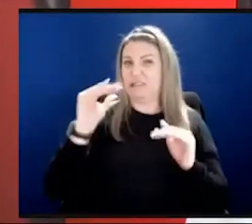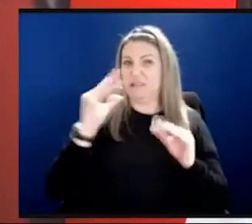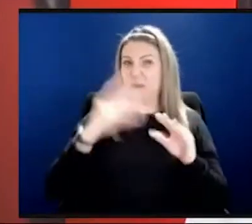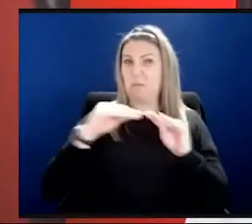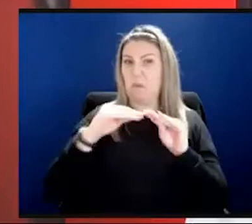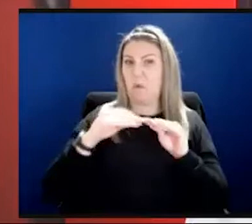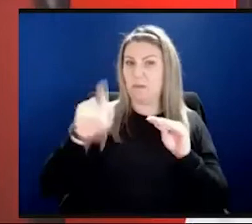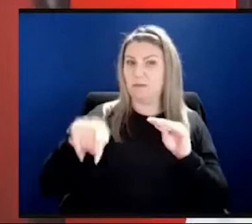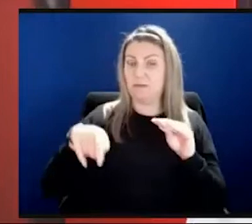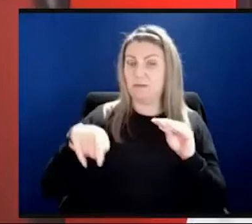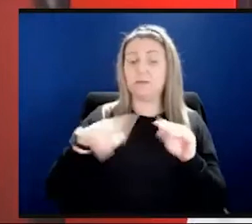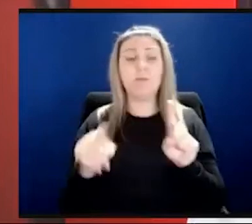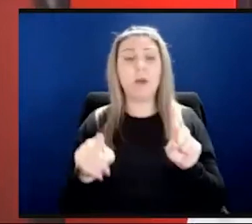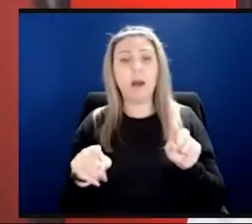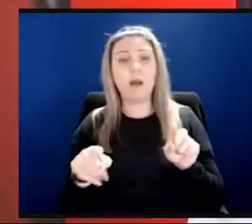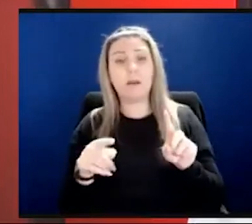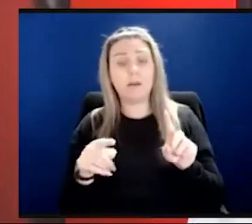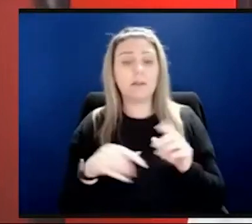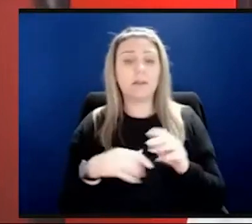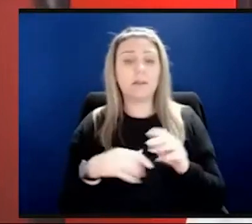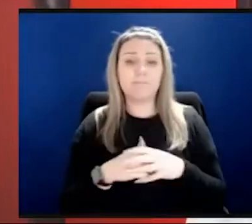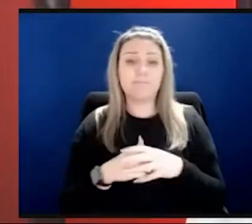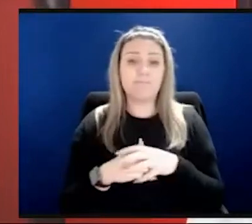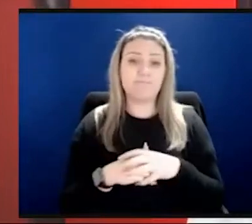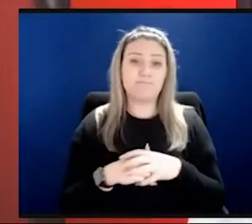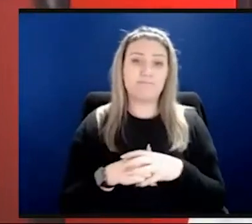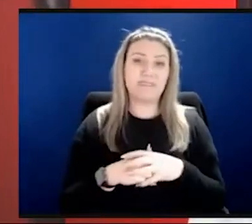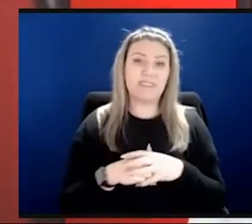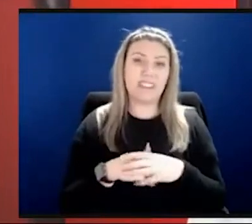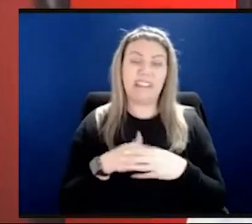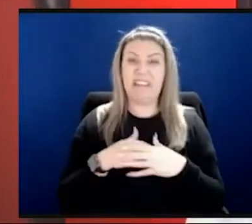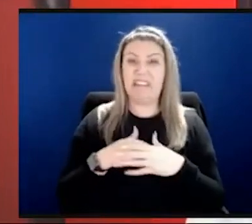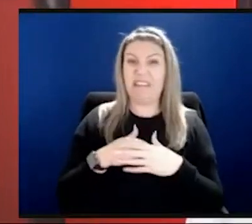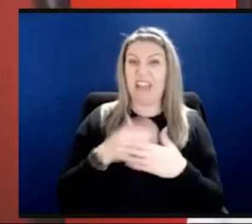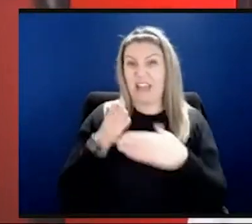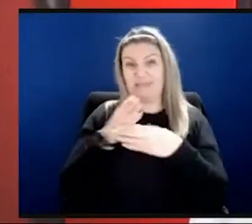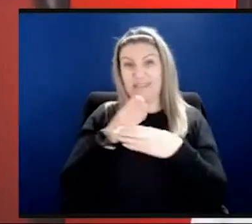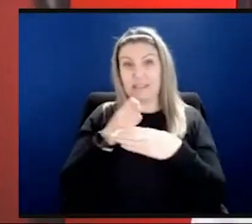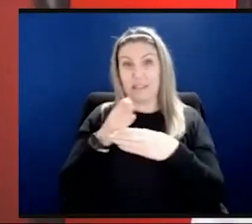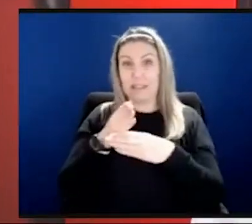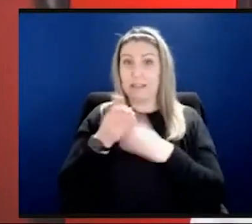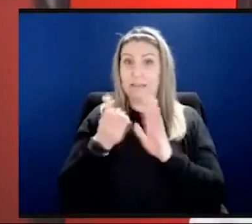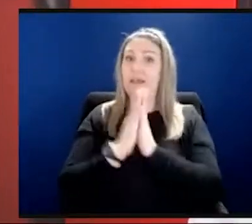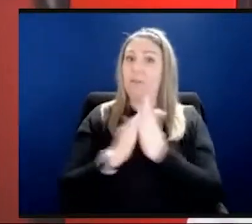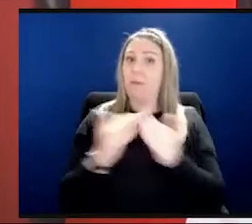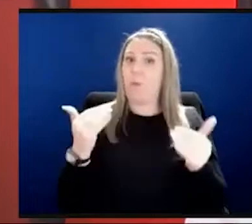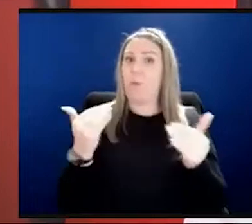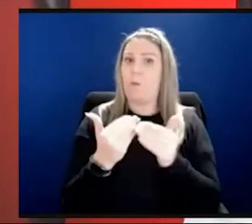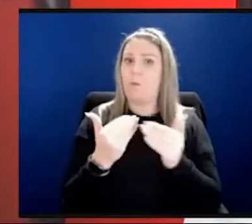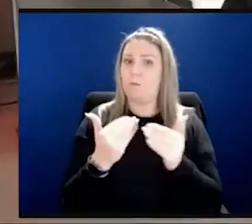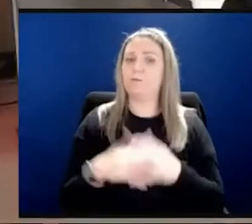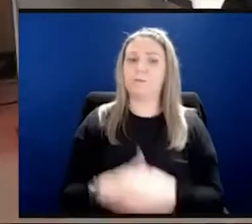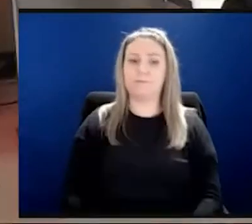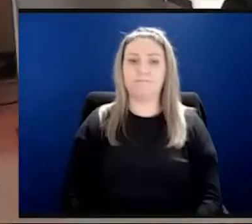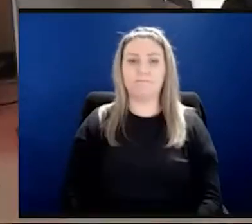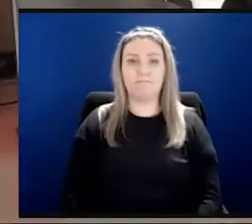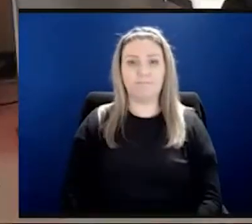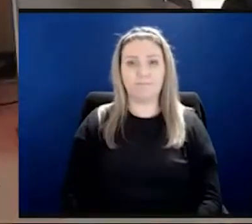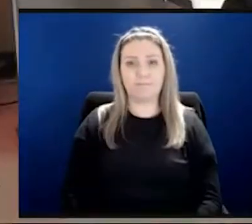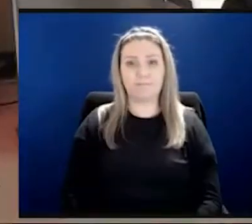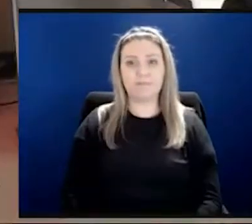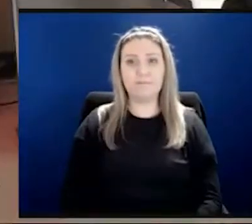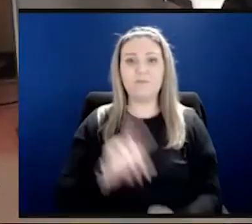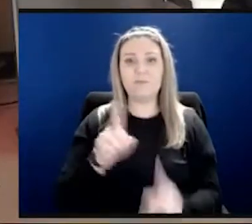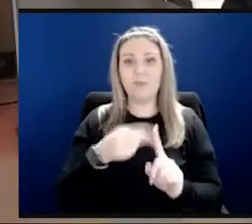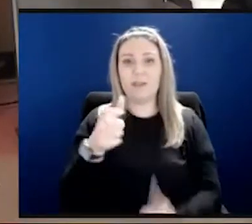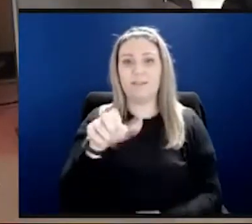but it's the gap is closing all the time. So when Garen was